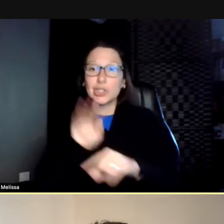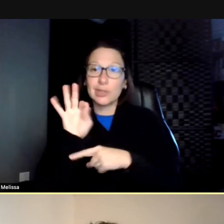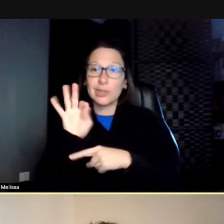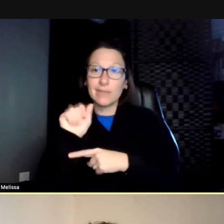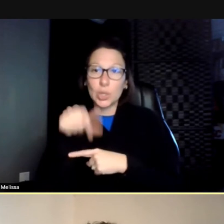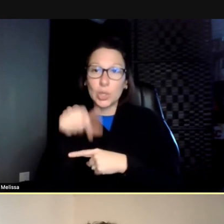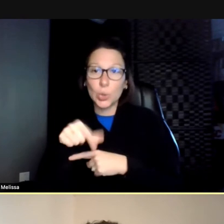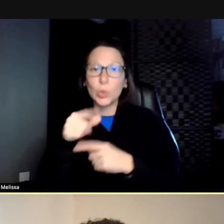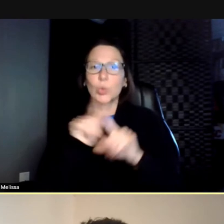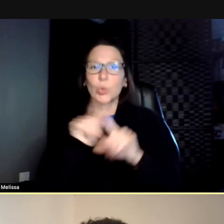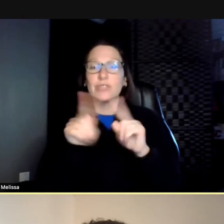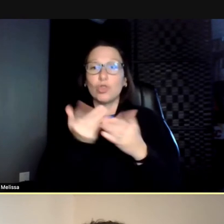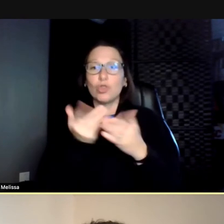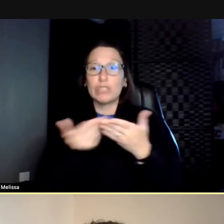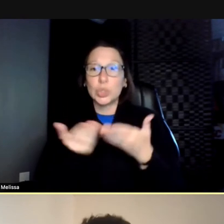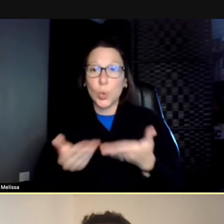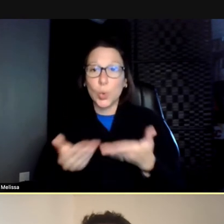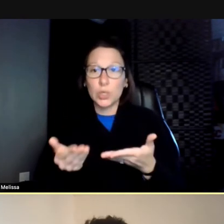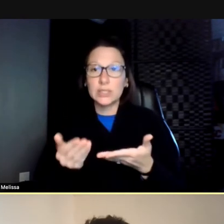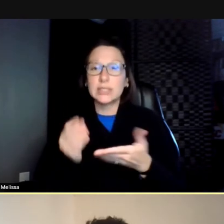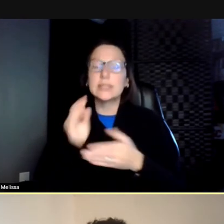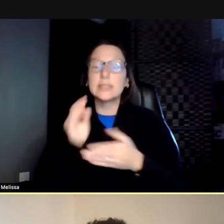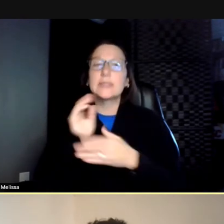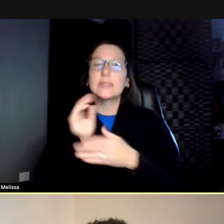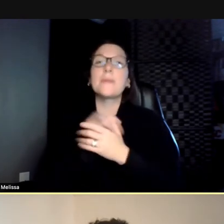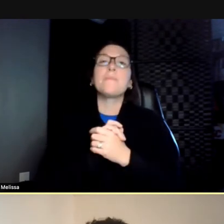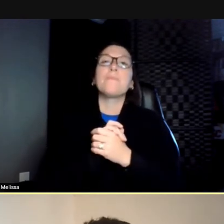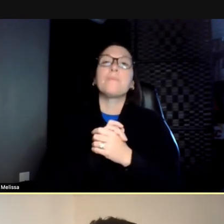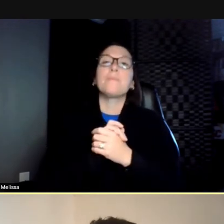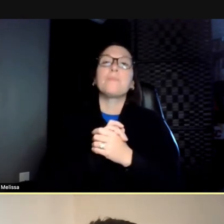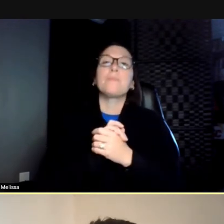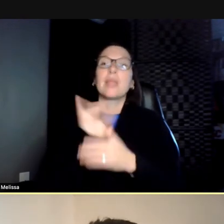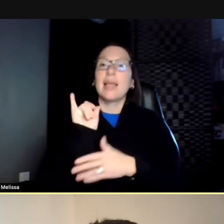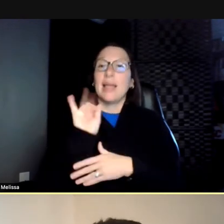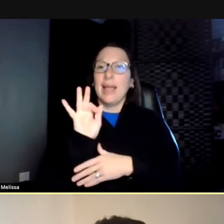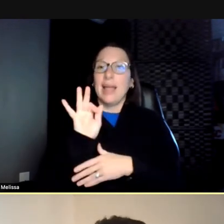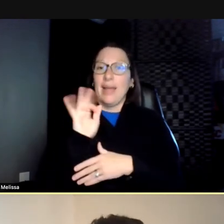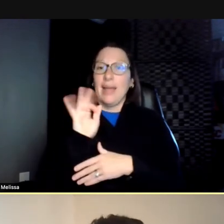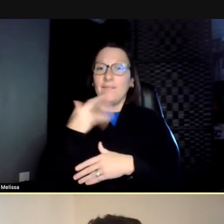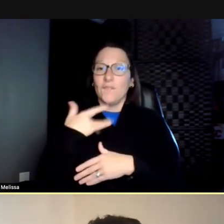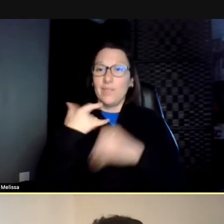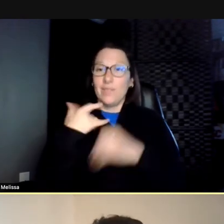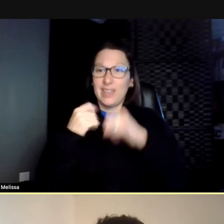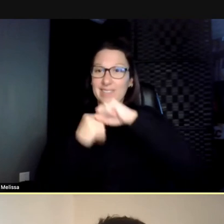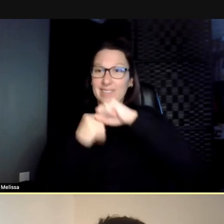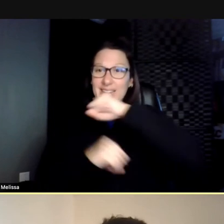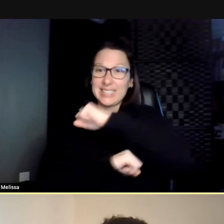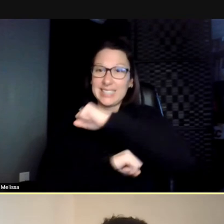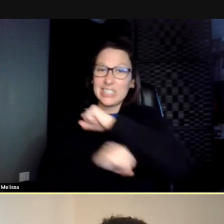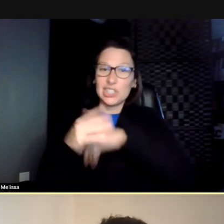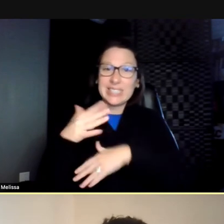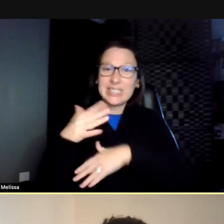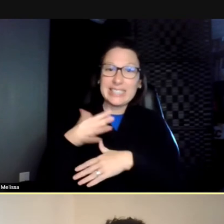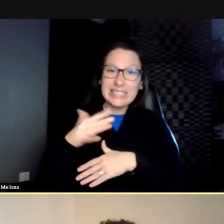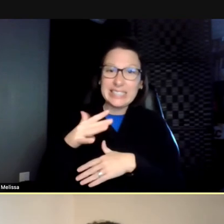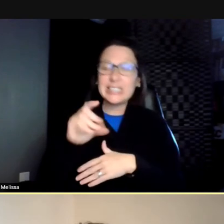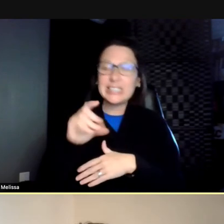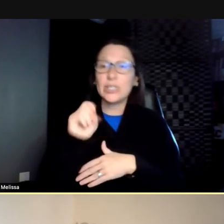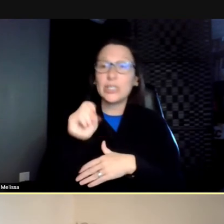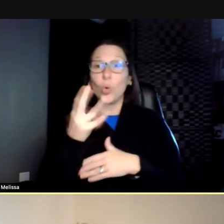resources. So if you don't have that, if you don't feel like you have that strong foundation in CVI, or if you just want a good